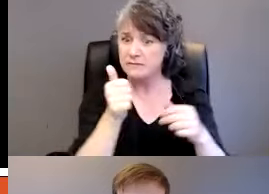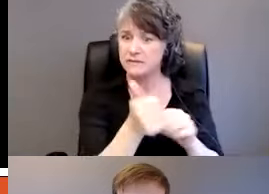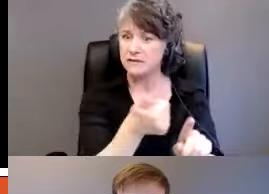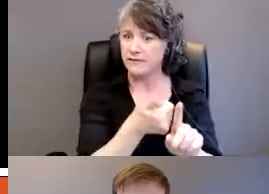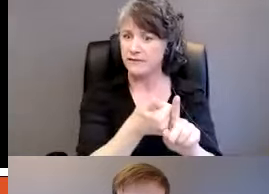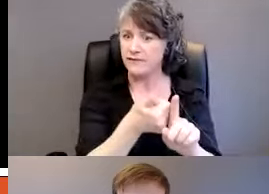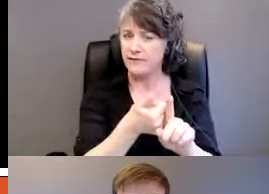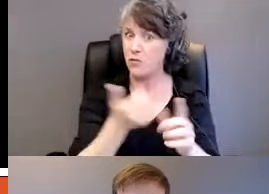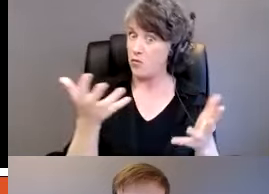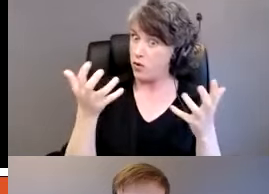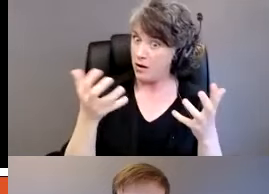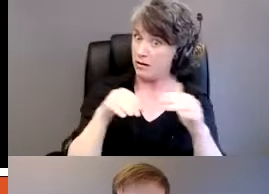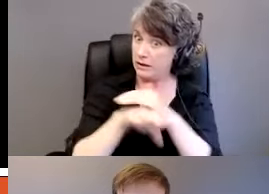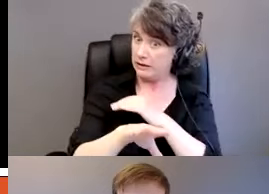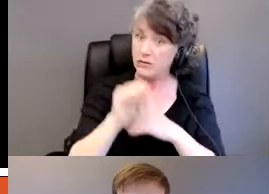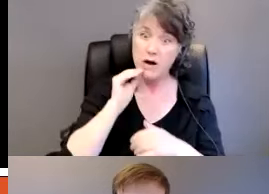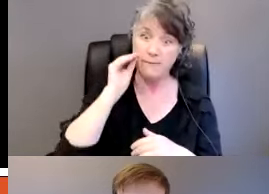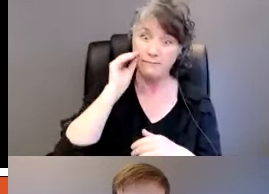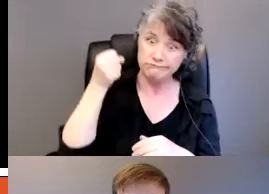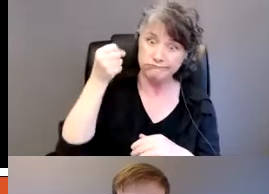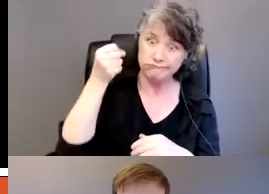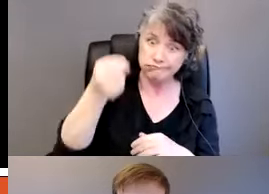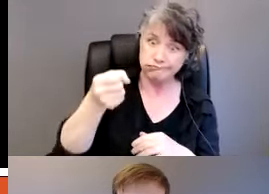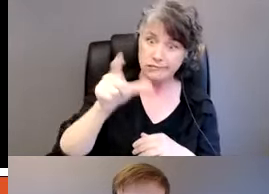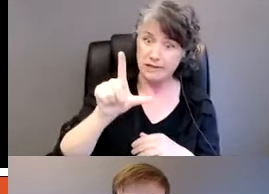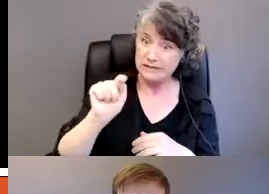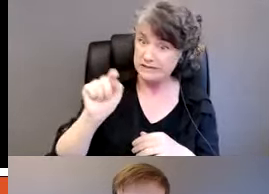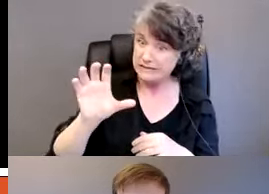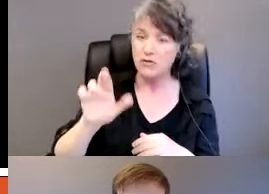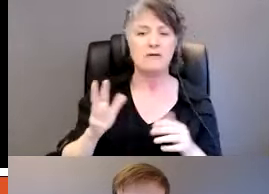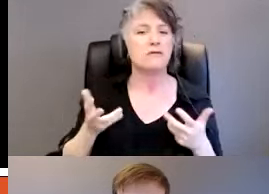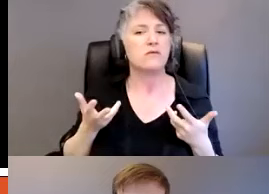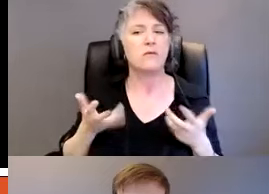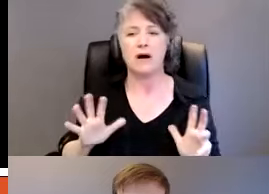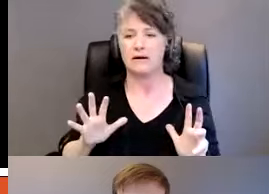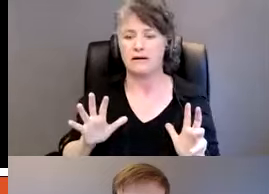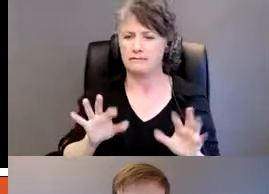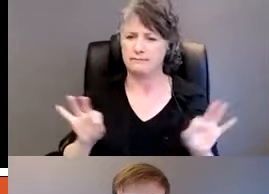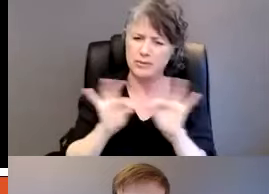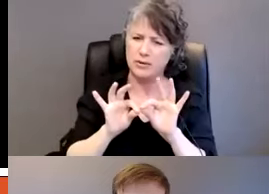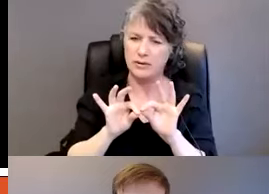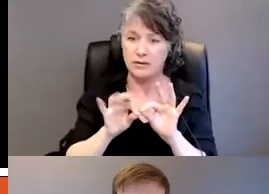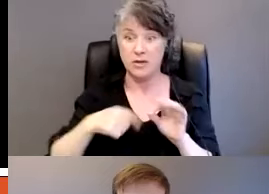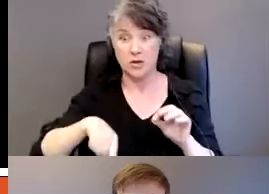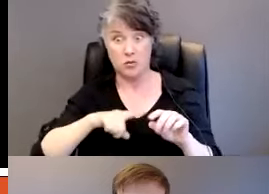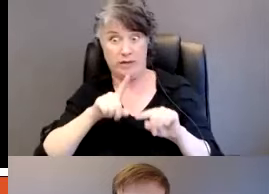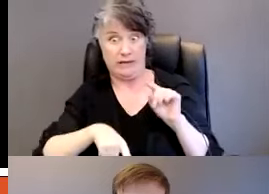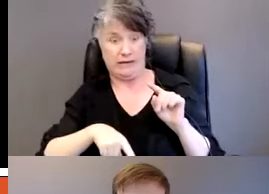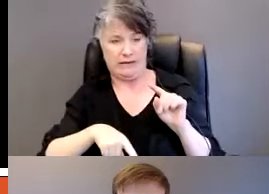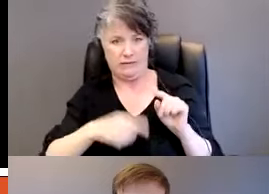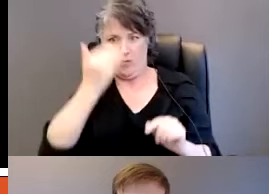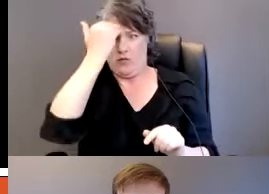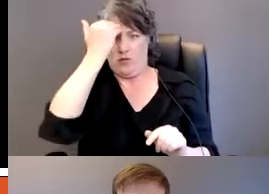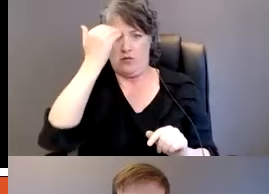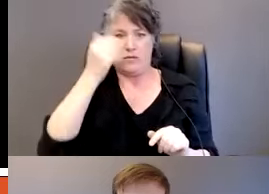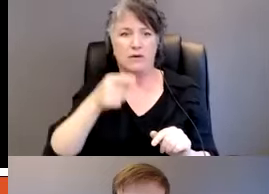to long-term care? That is very critical. We don't have the ability to determine if they have the ability to make a decision to go into a